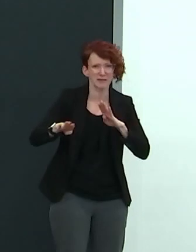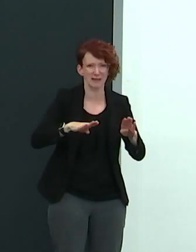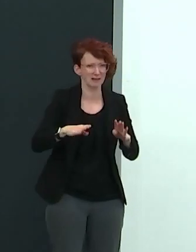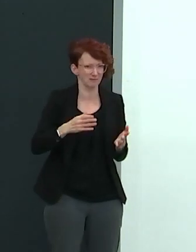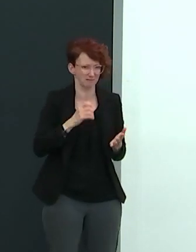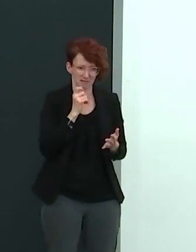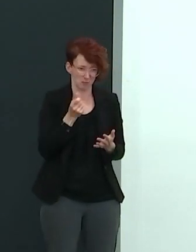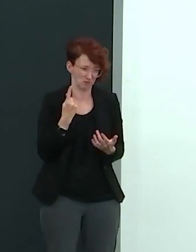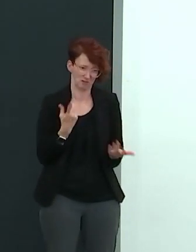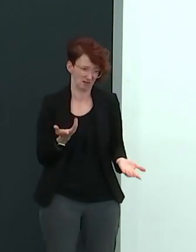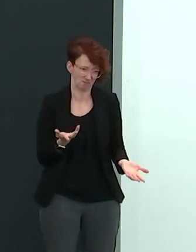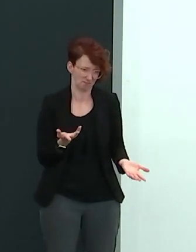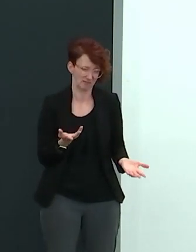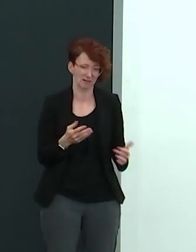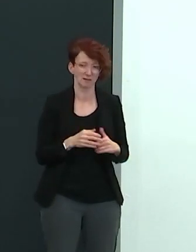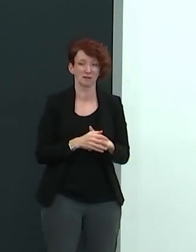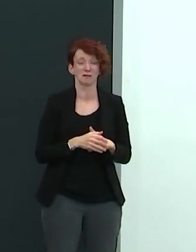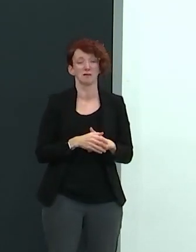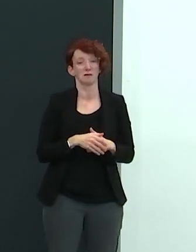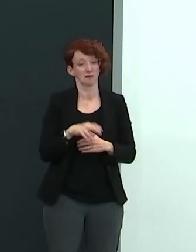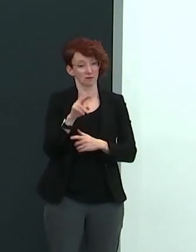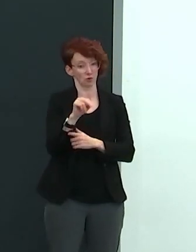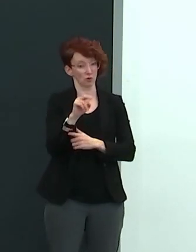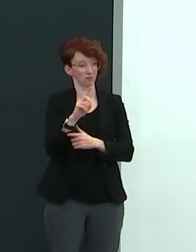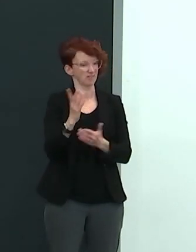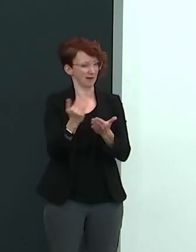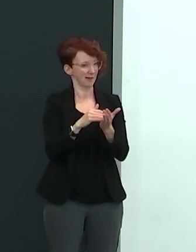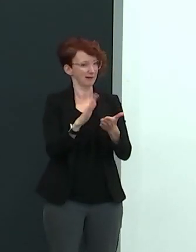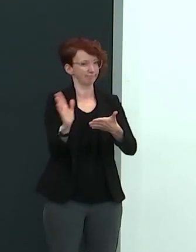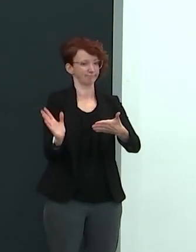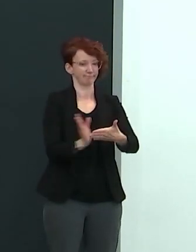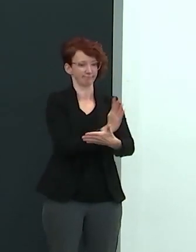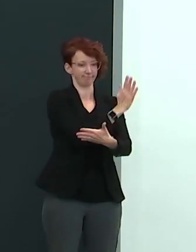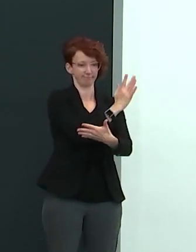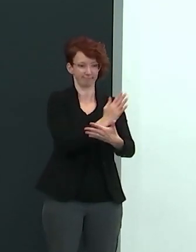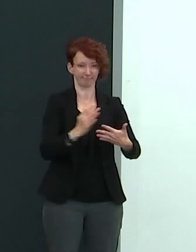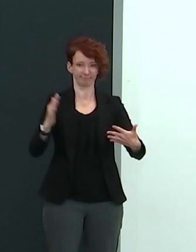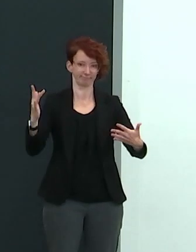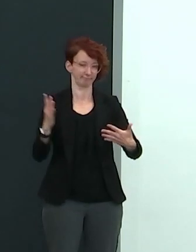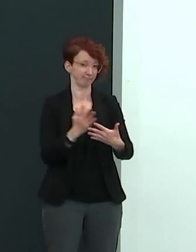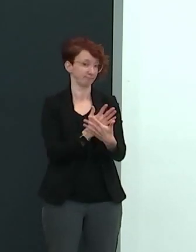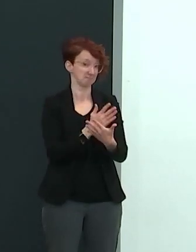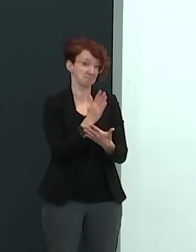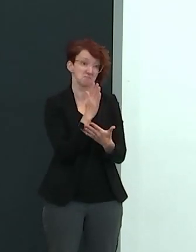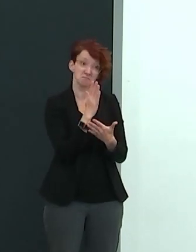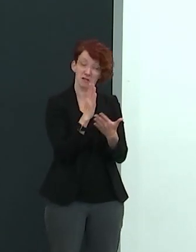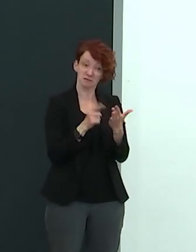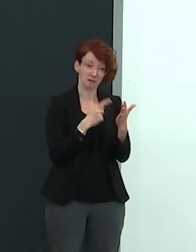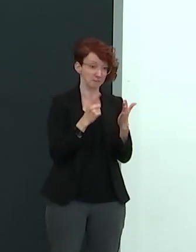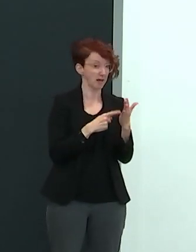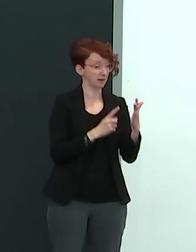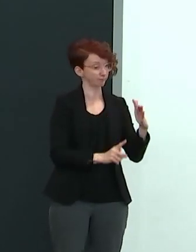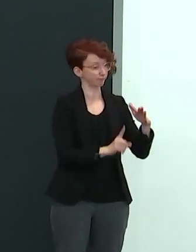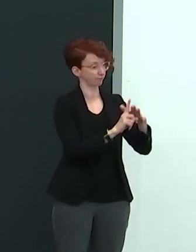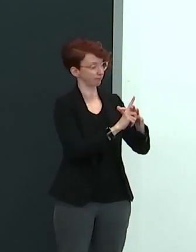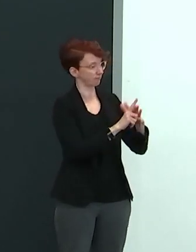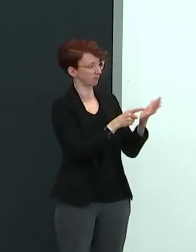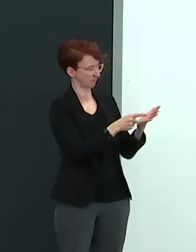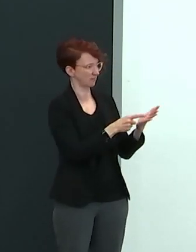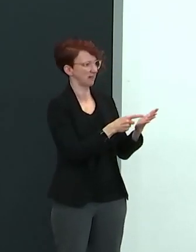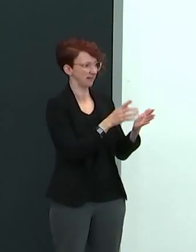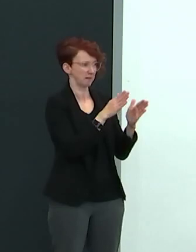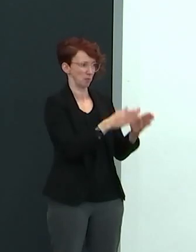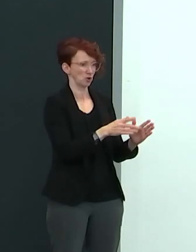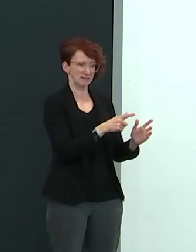them. Neurodiversity is a spectrum, and some presentations of that spectrum are extremely